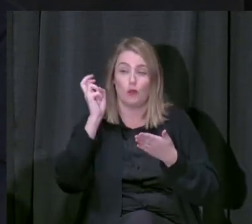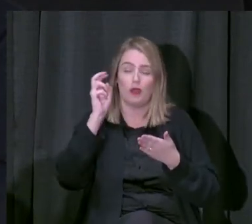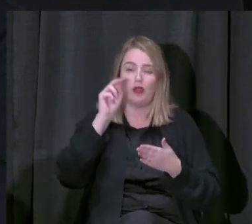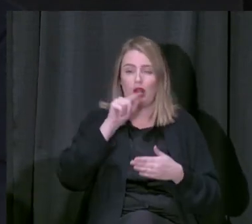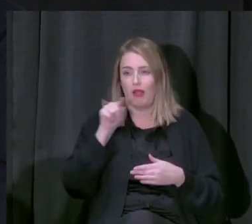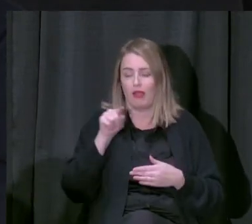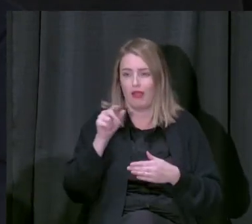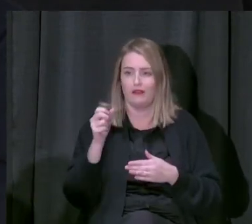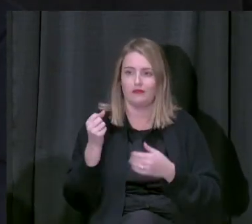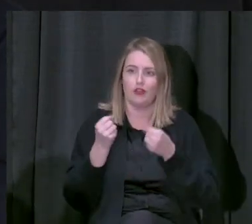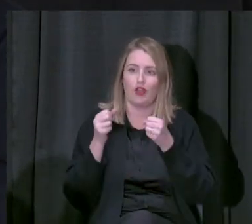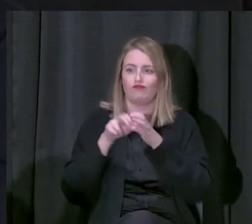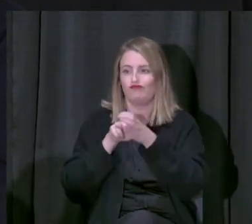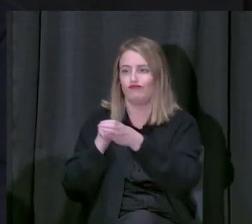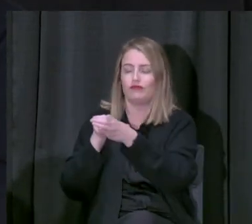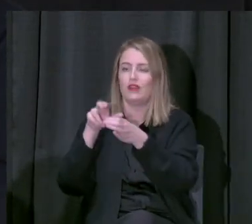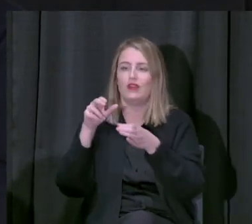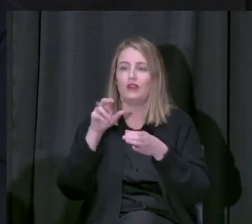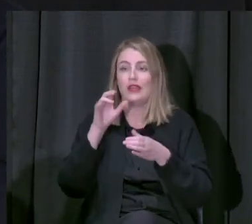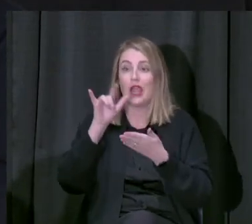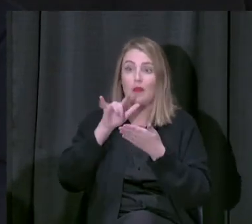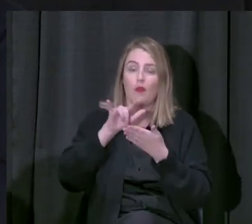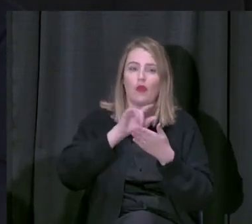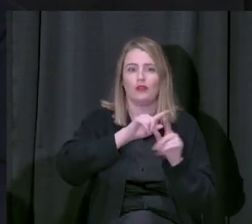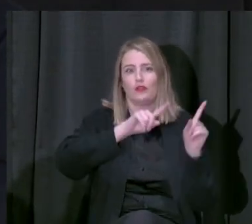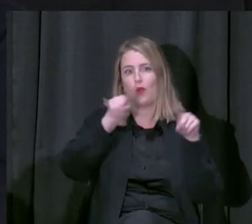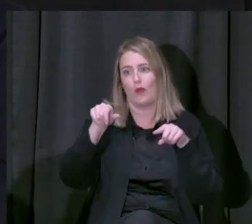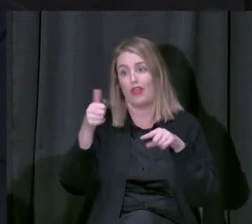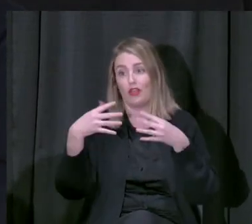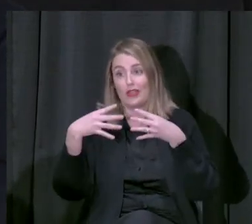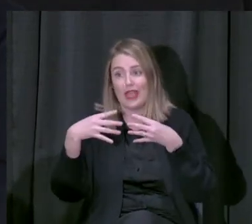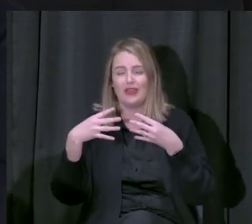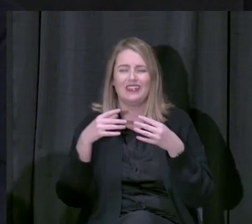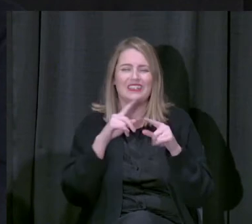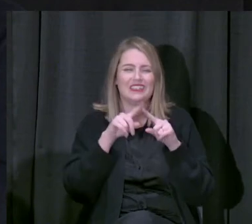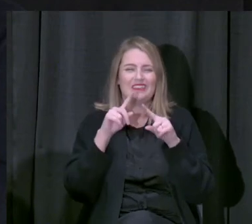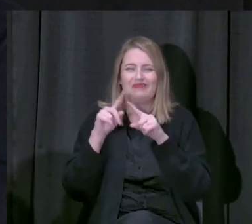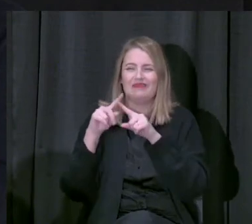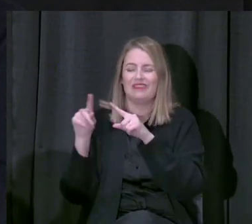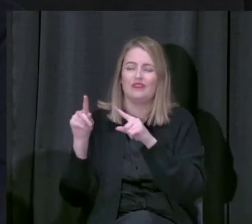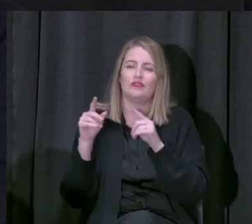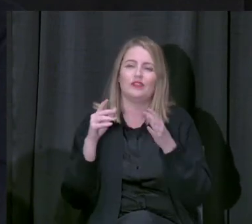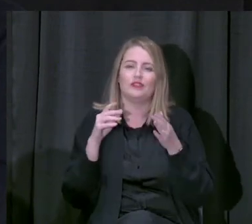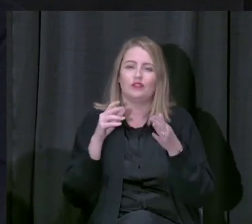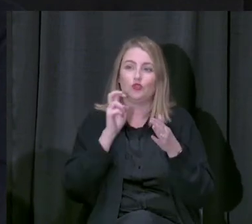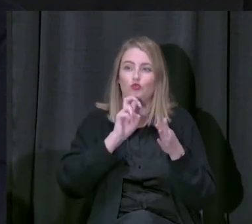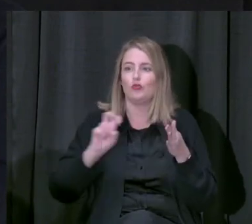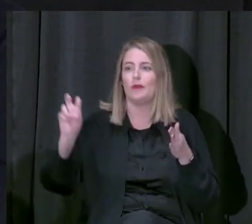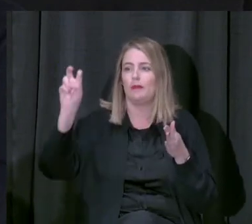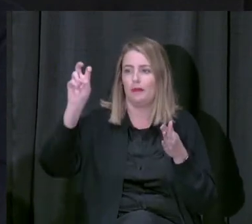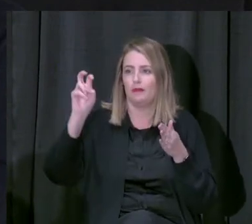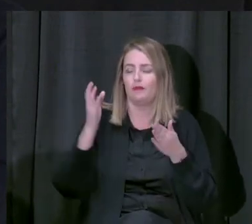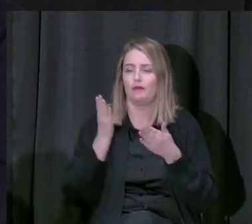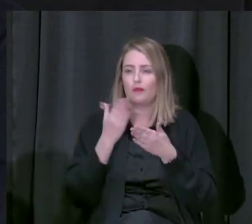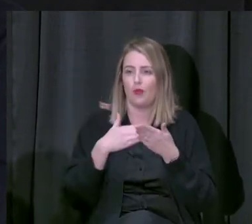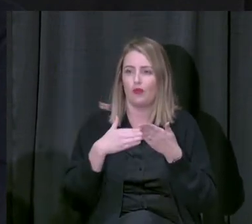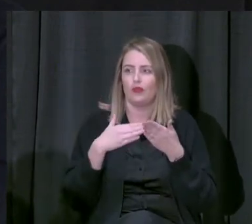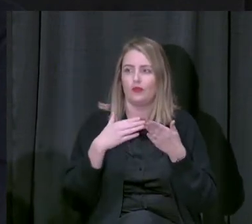through the airport and changing gates. So there's a complete trip component that I think can really benefit